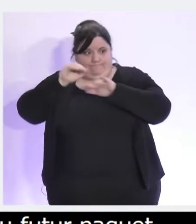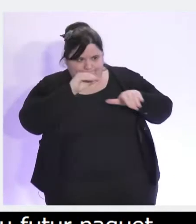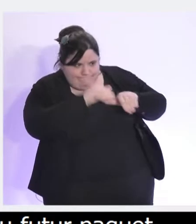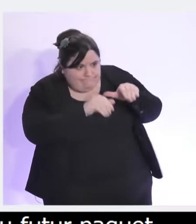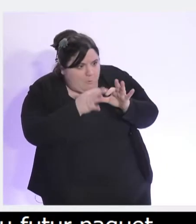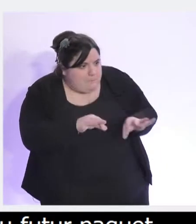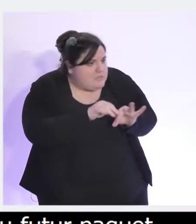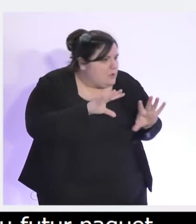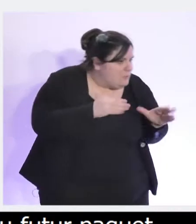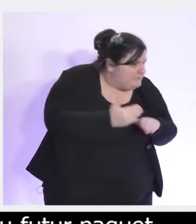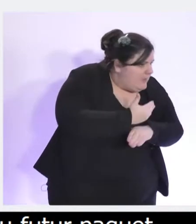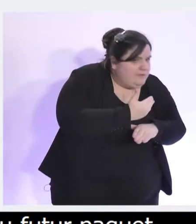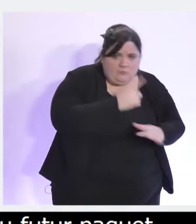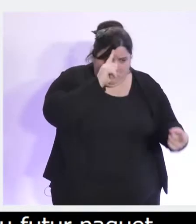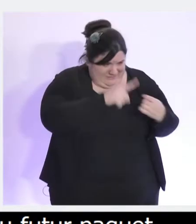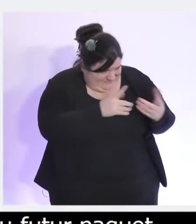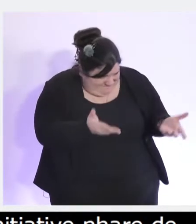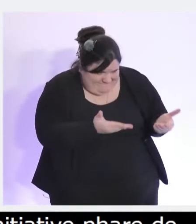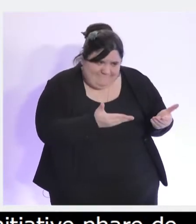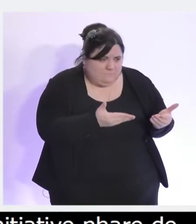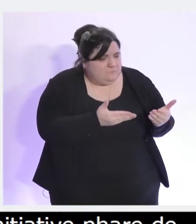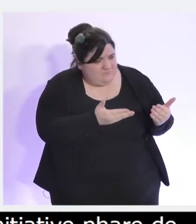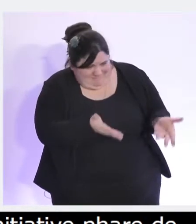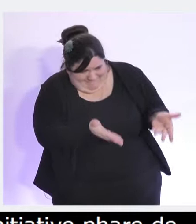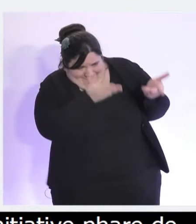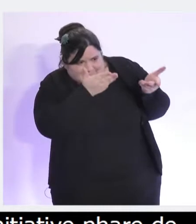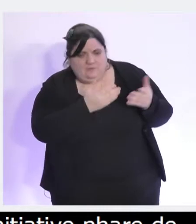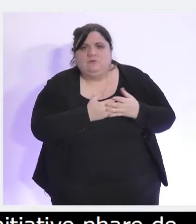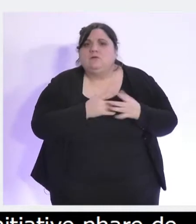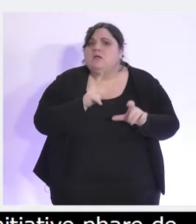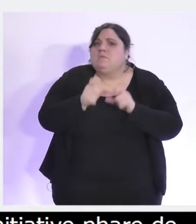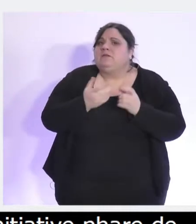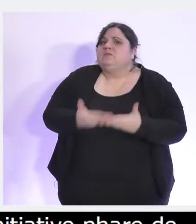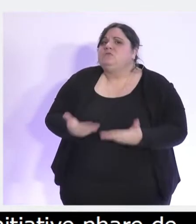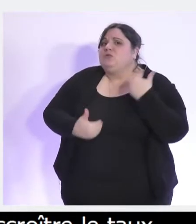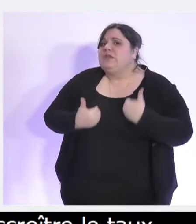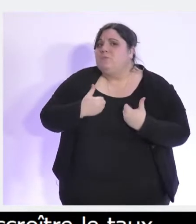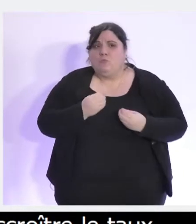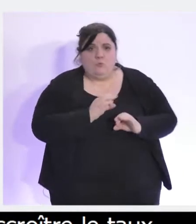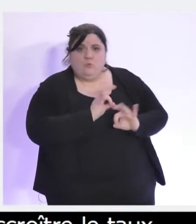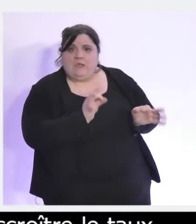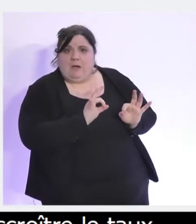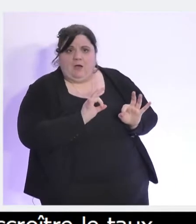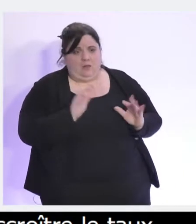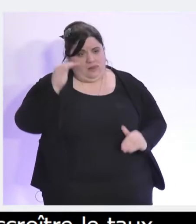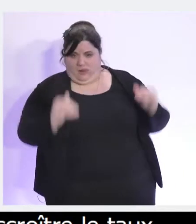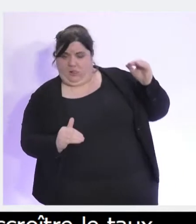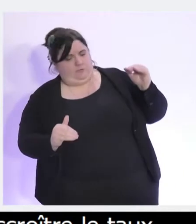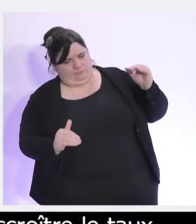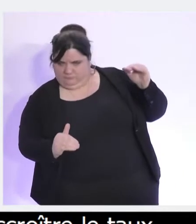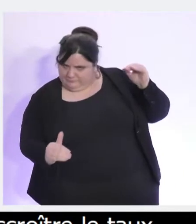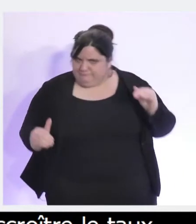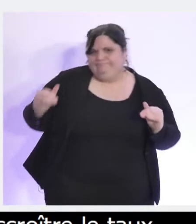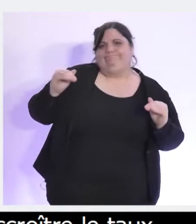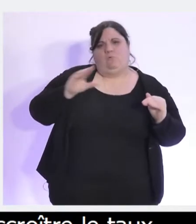objectives to increase the employment rate of handicapped people and to reduce the differences with